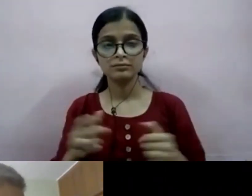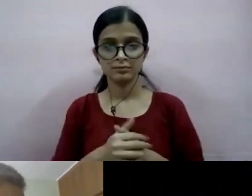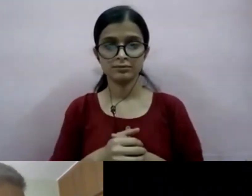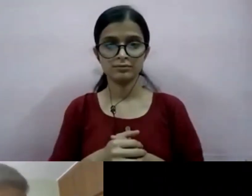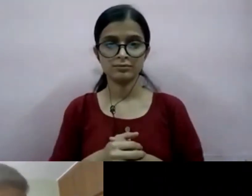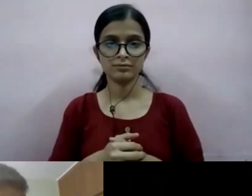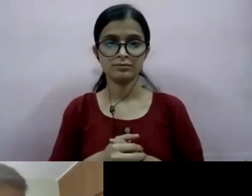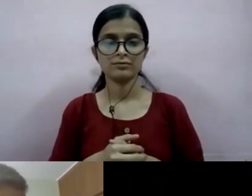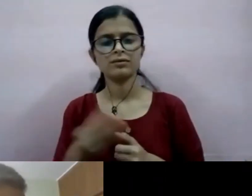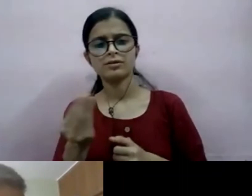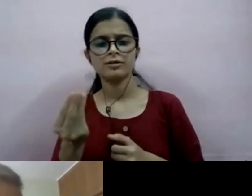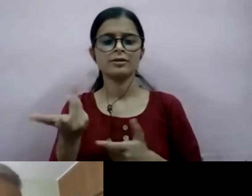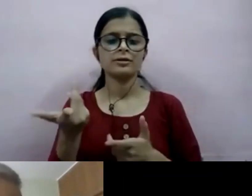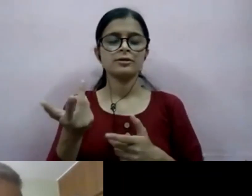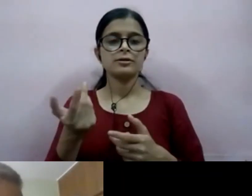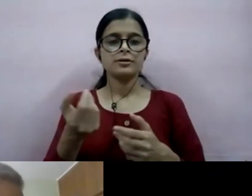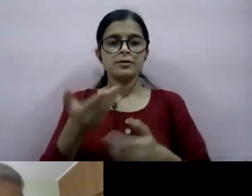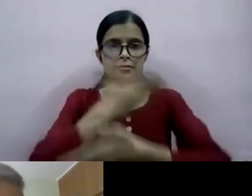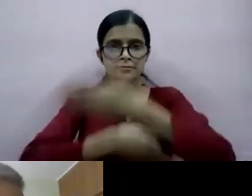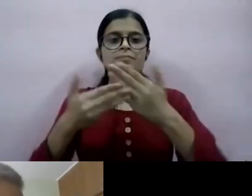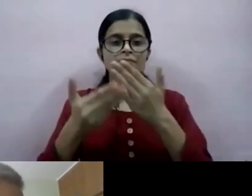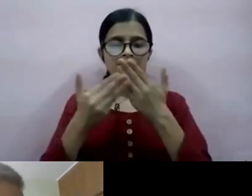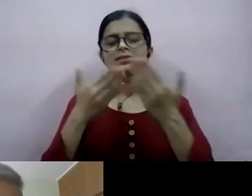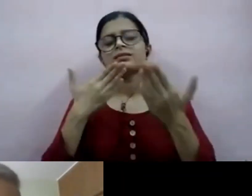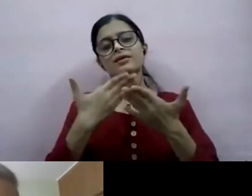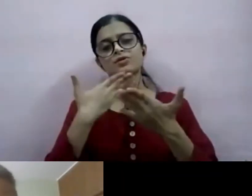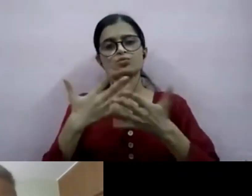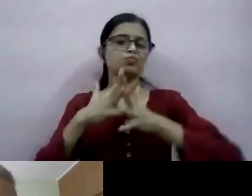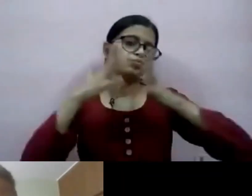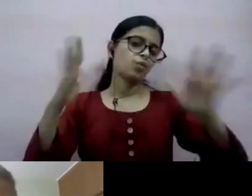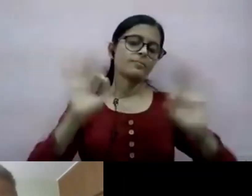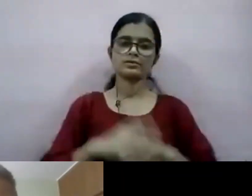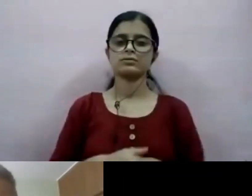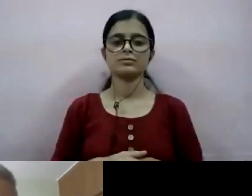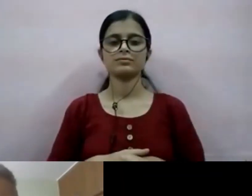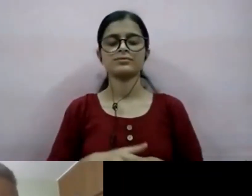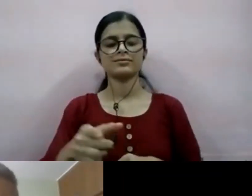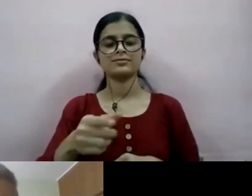studies. And I hope that I've gone some way towards doing that. But thanks very much. Thank you, Professor Watson.